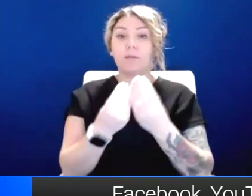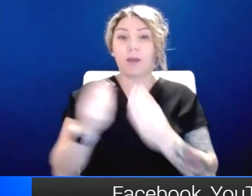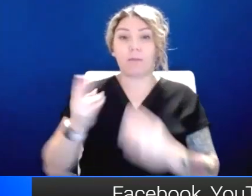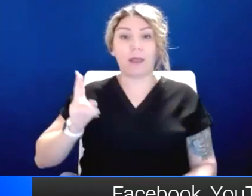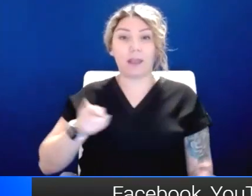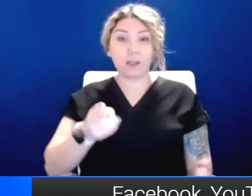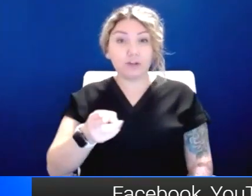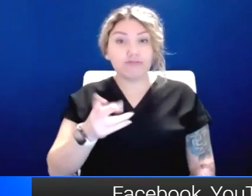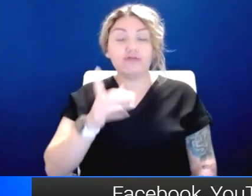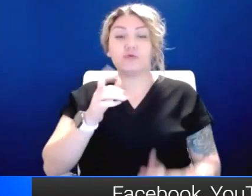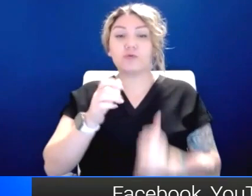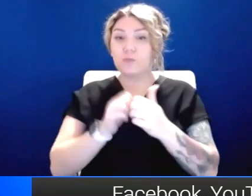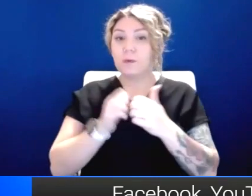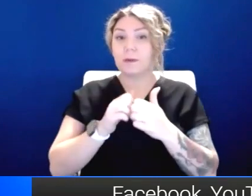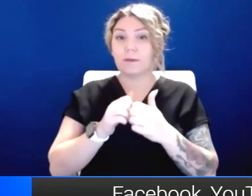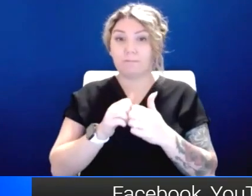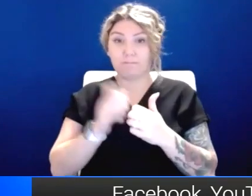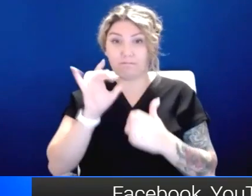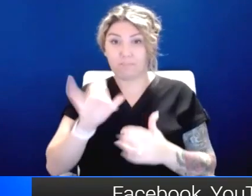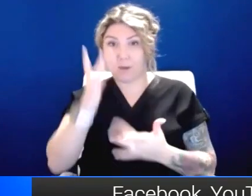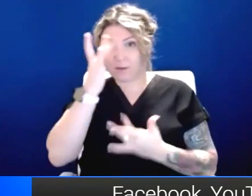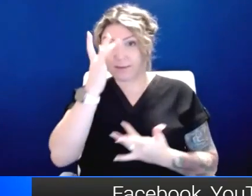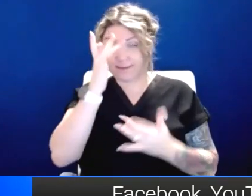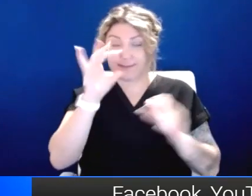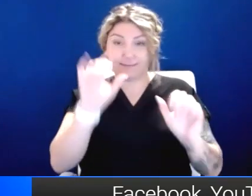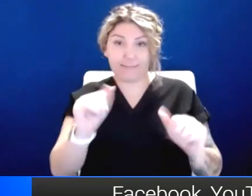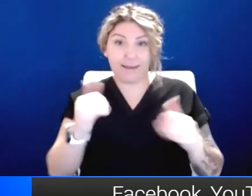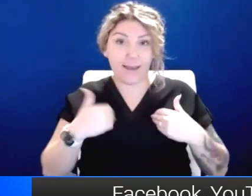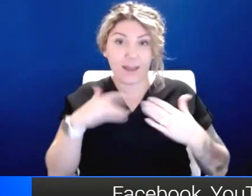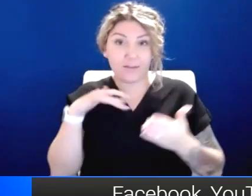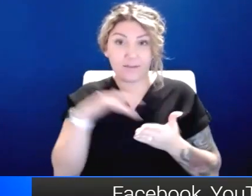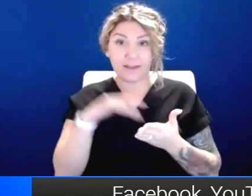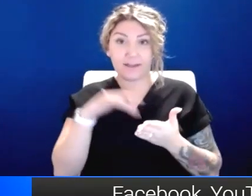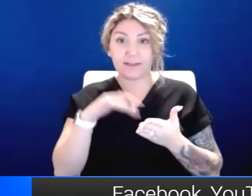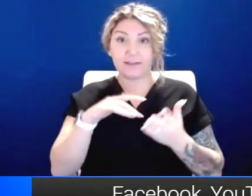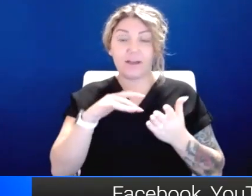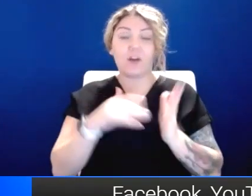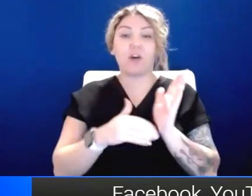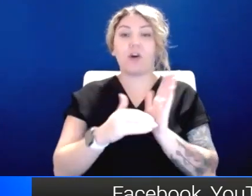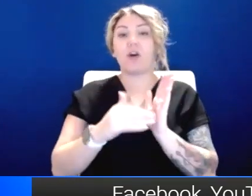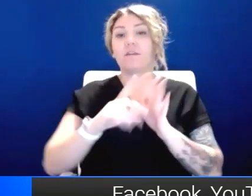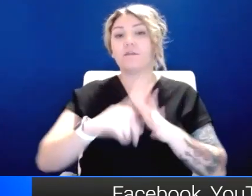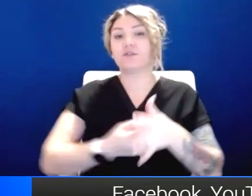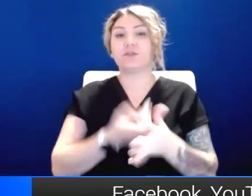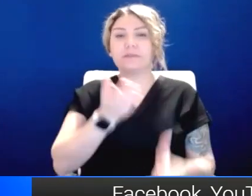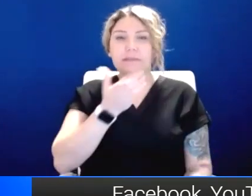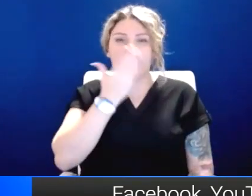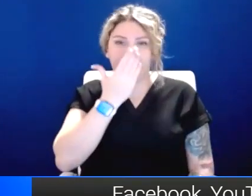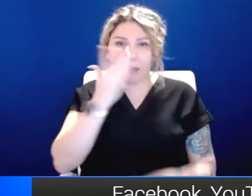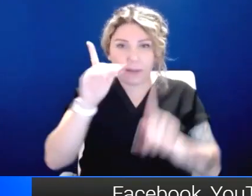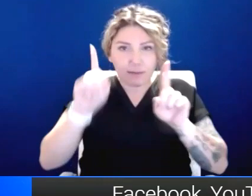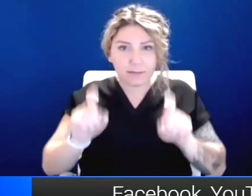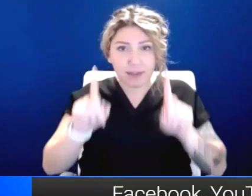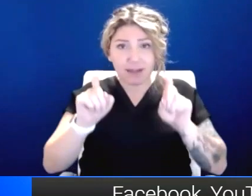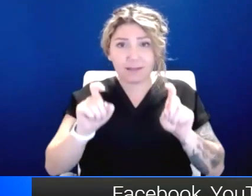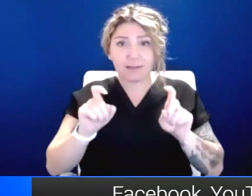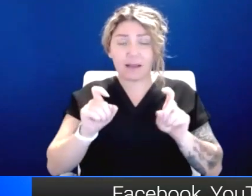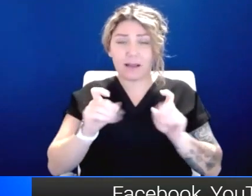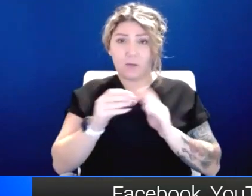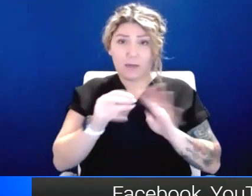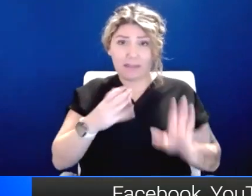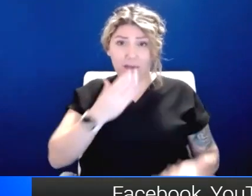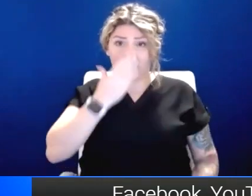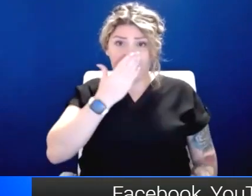Parkinson's, they can also be part of this study. They often start by doing smell tests because, again, loss of smell